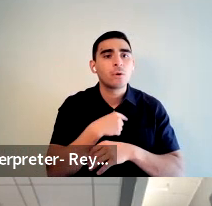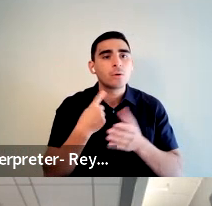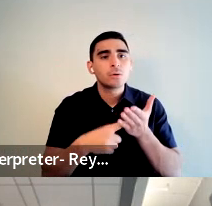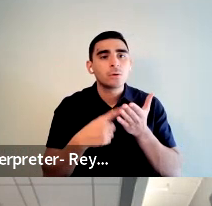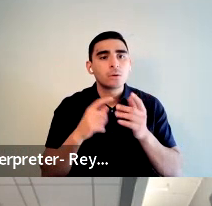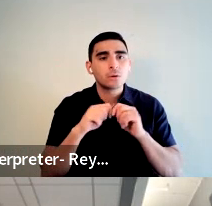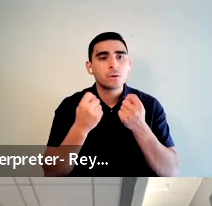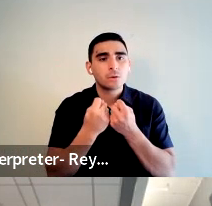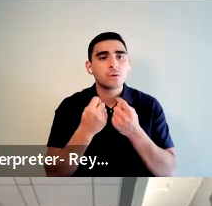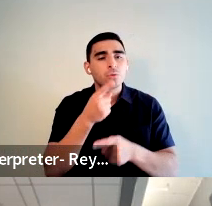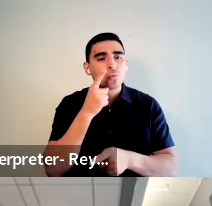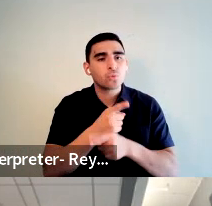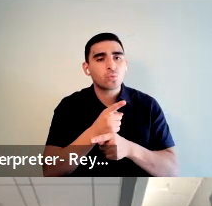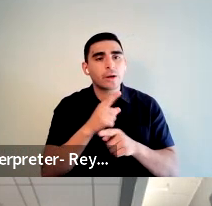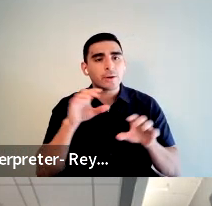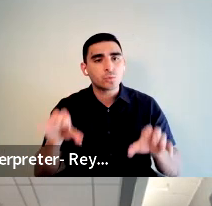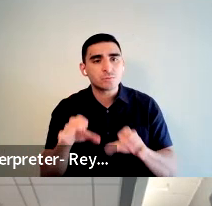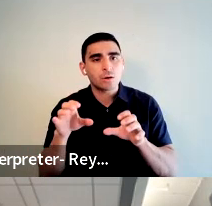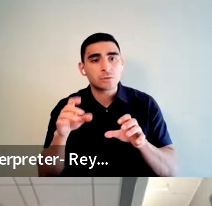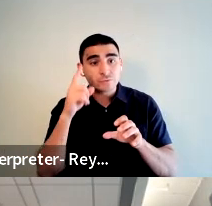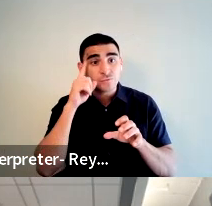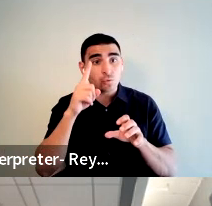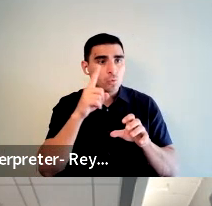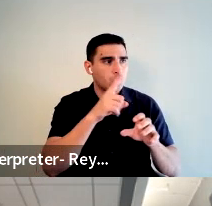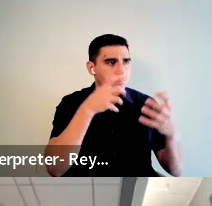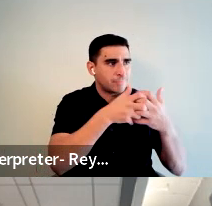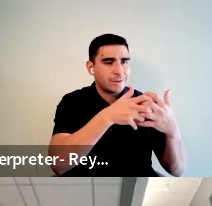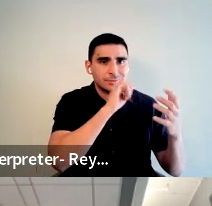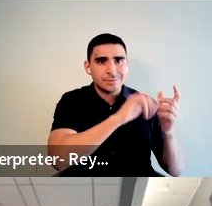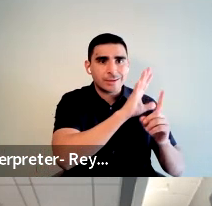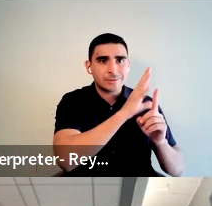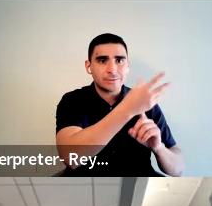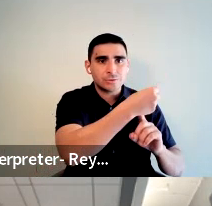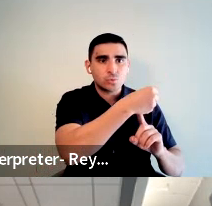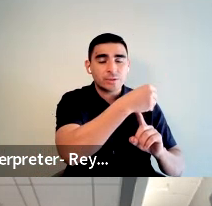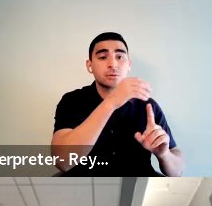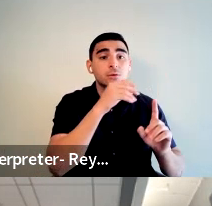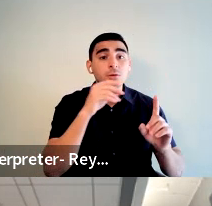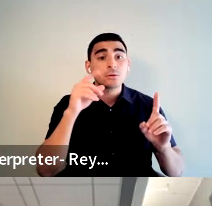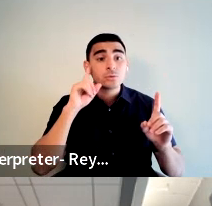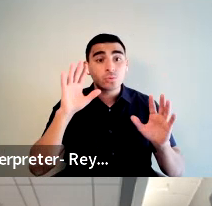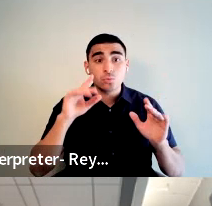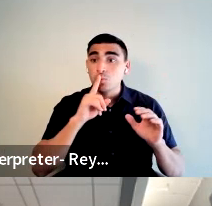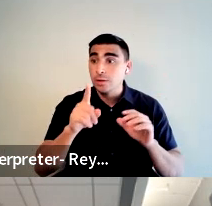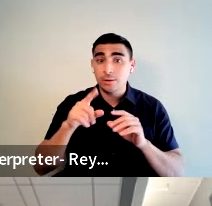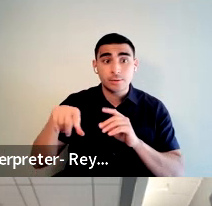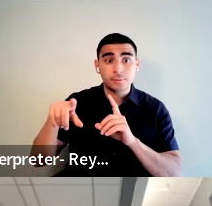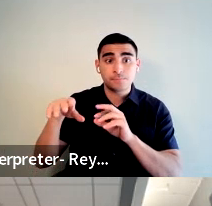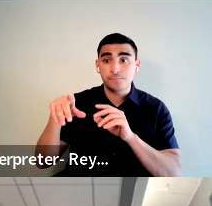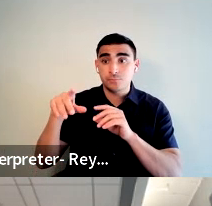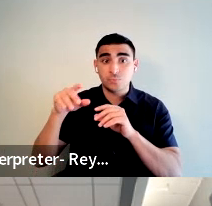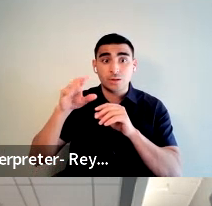the right response for the right situation, and to have this coordinated through a county